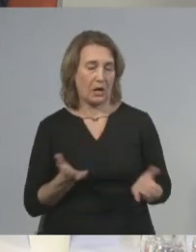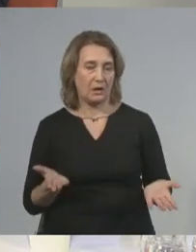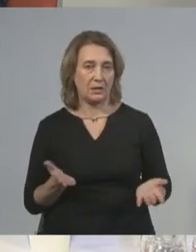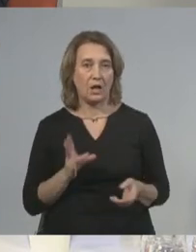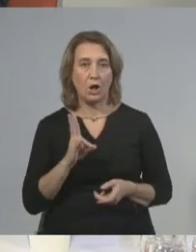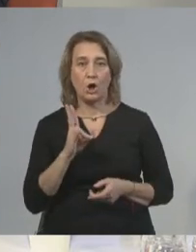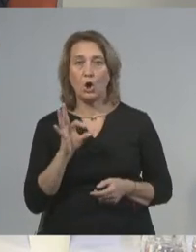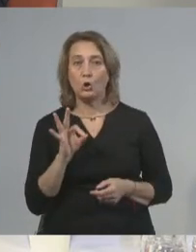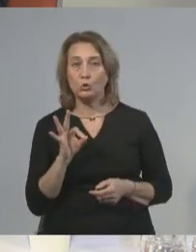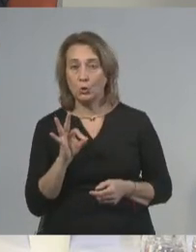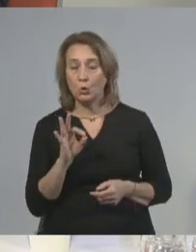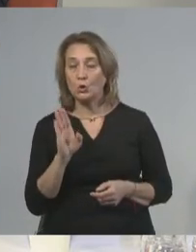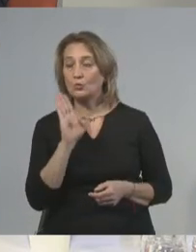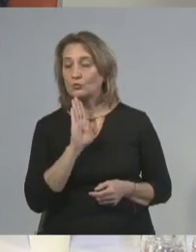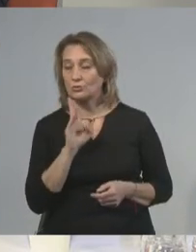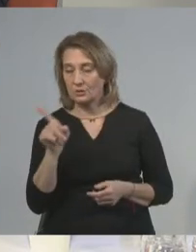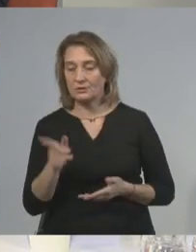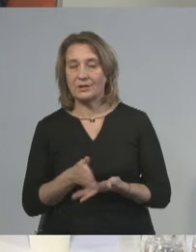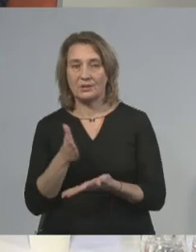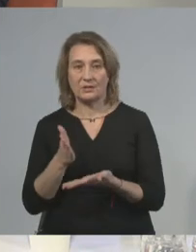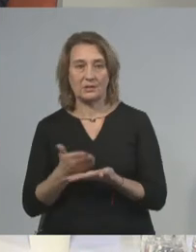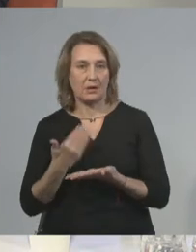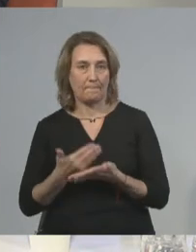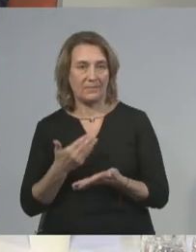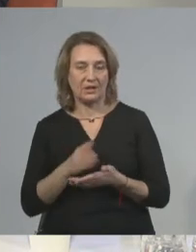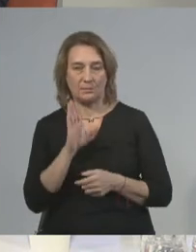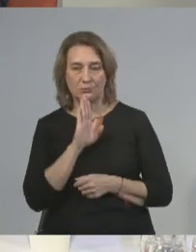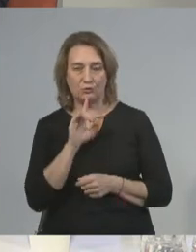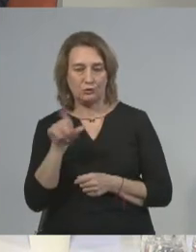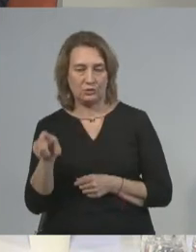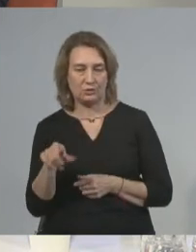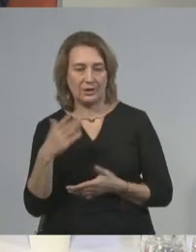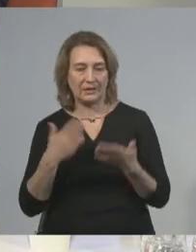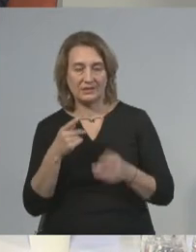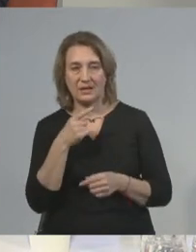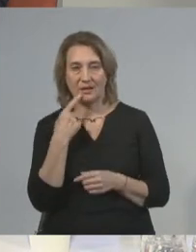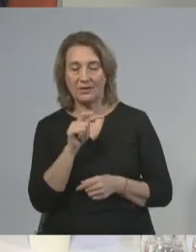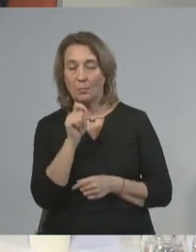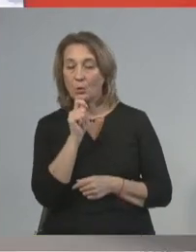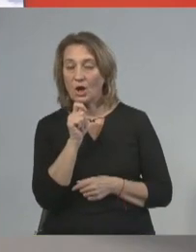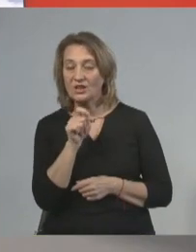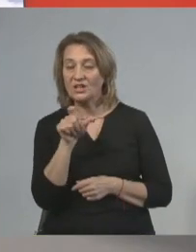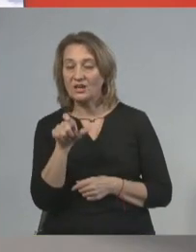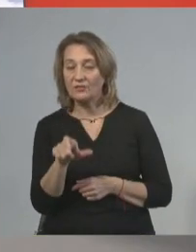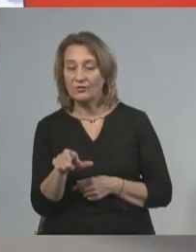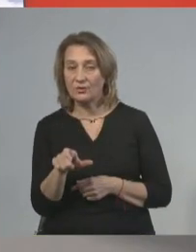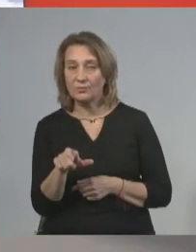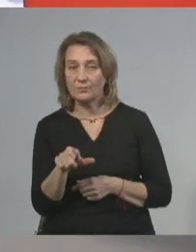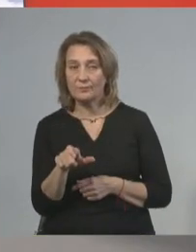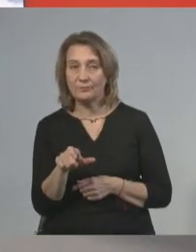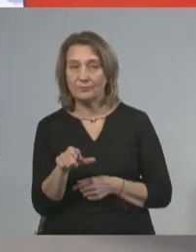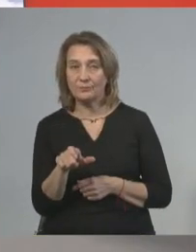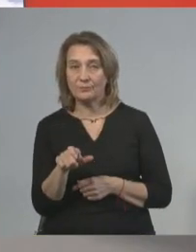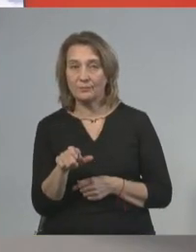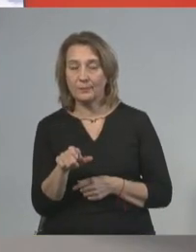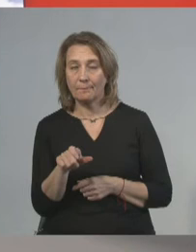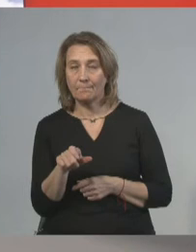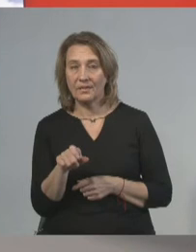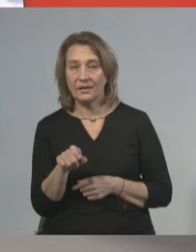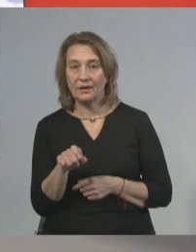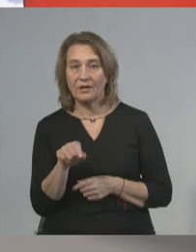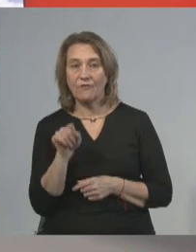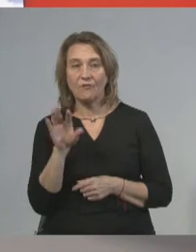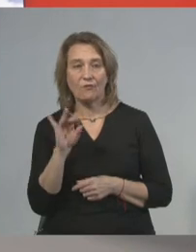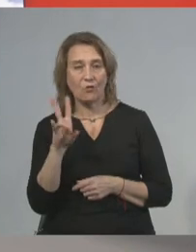okay but at the same time they tell about this discrimination for example we are talking about an interview with a female